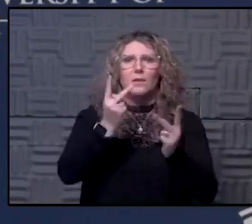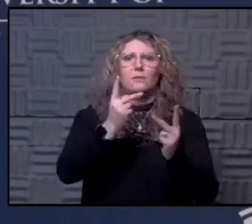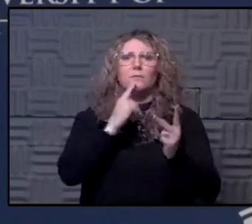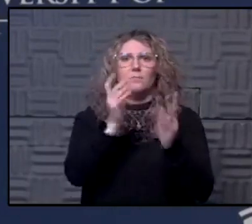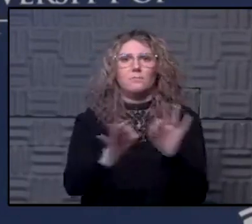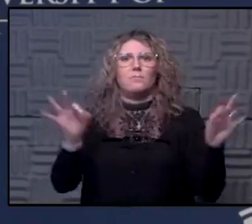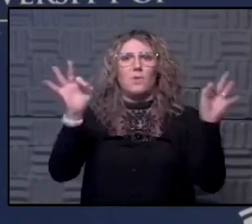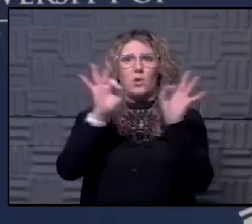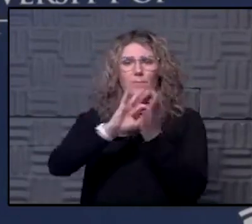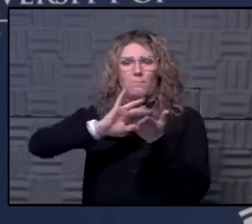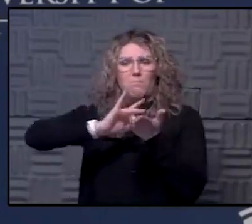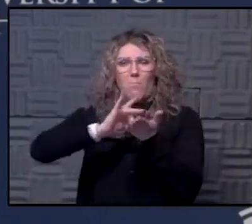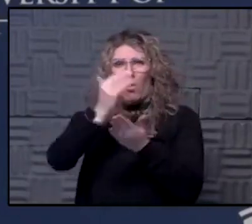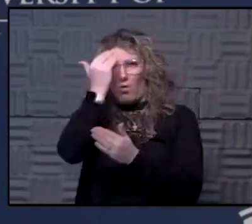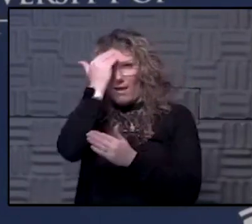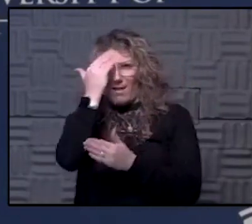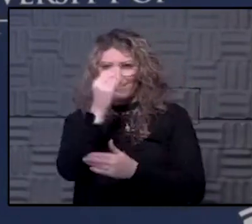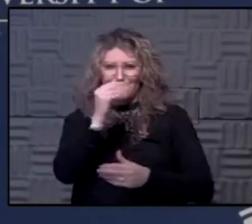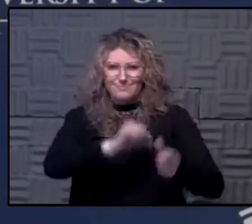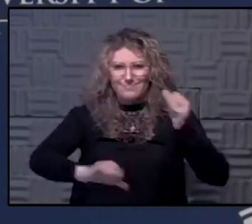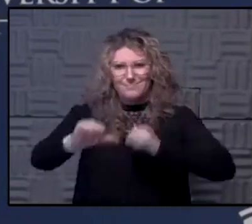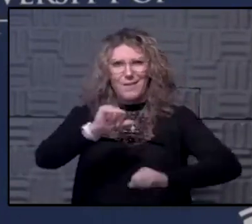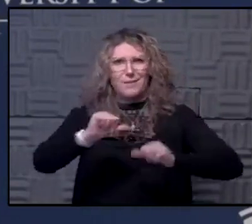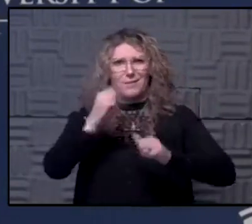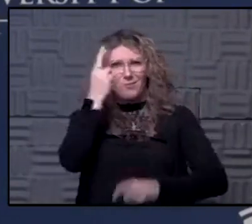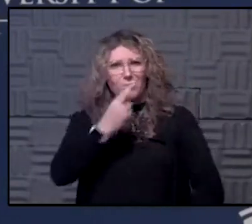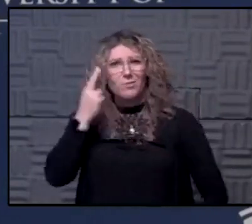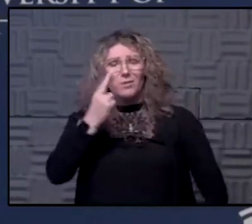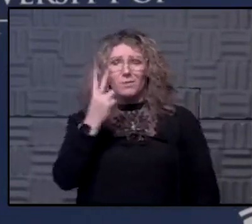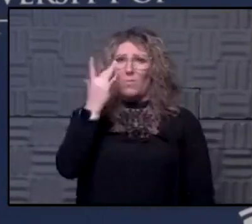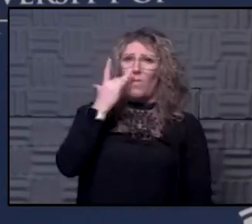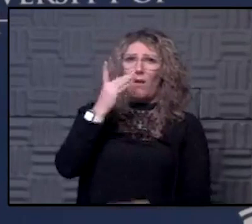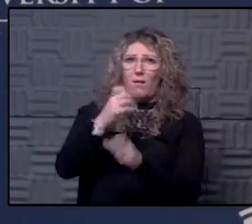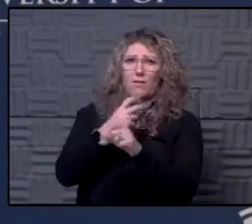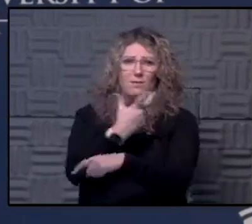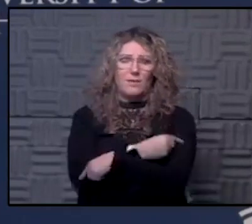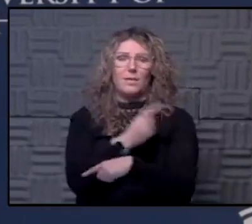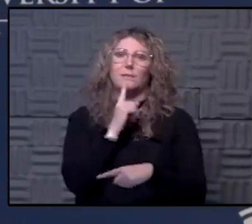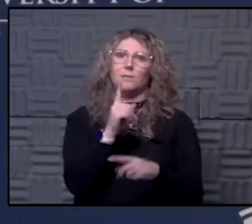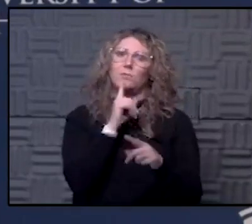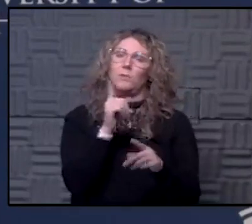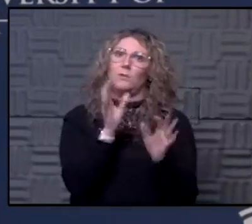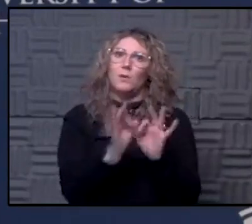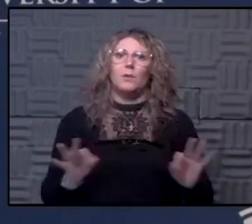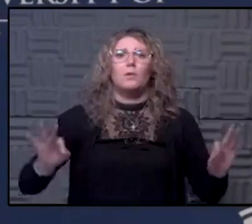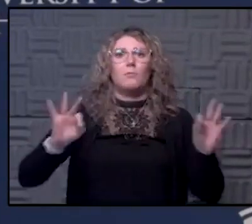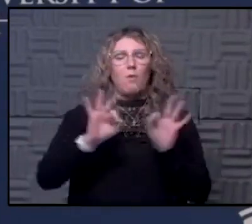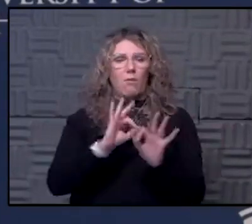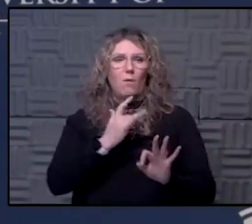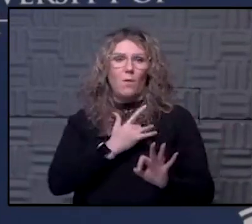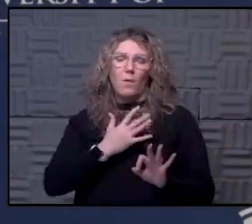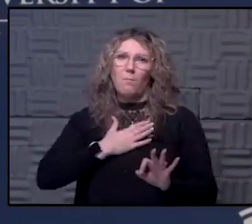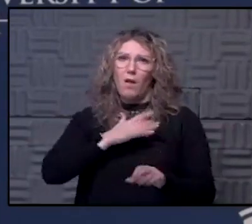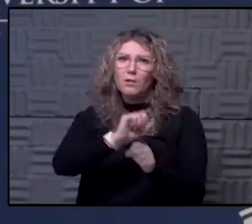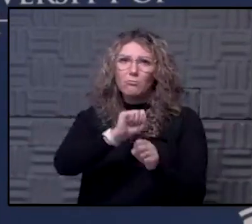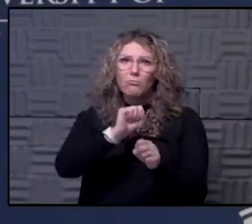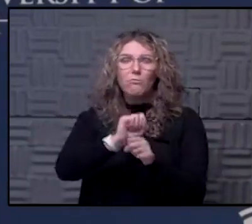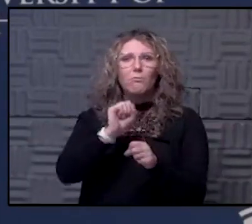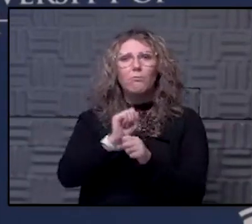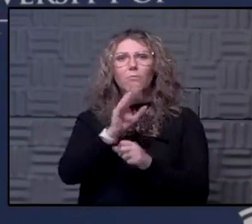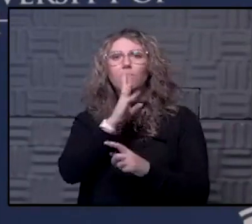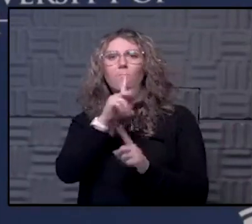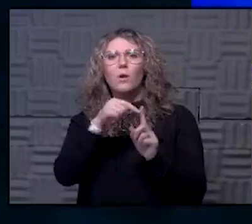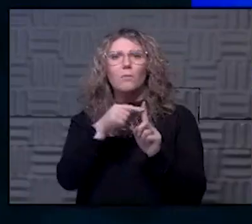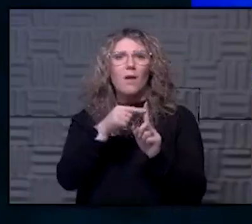and scientific basis of why we should get vaccines. So I take that actually as a sacred part of my job to make sure that we're talking about vaccination with